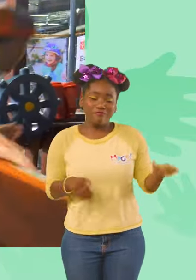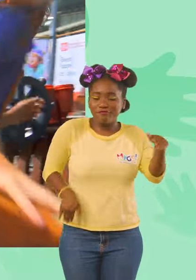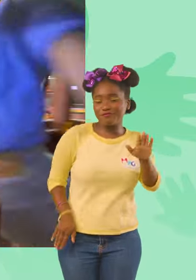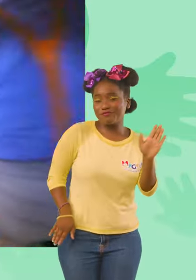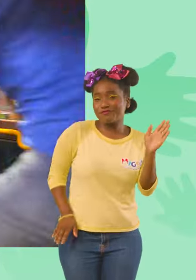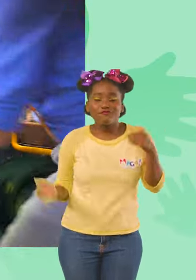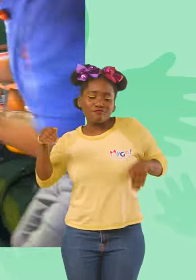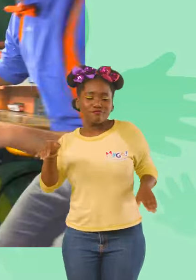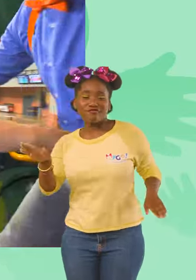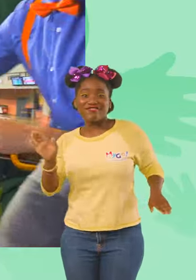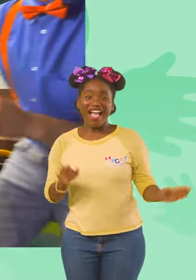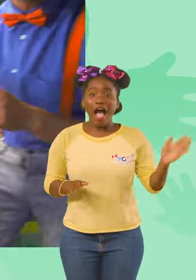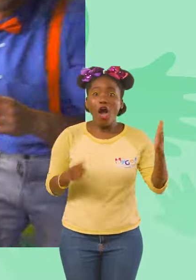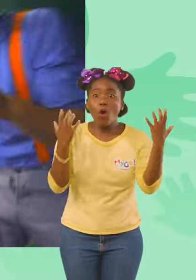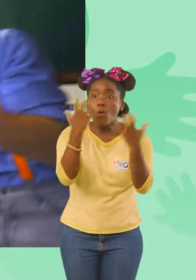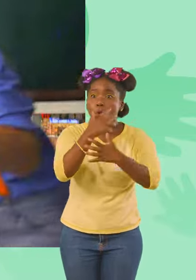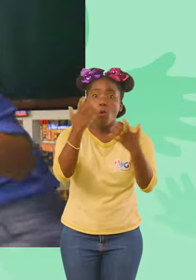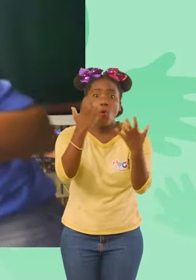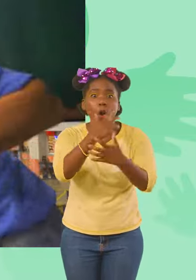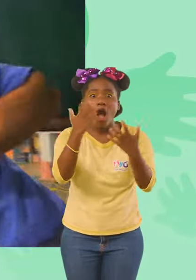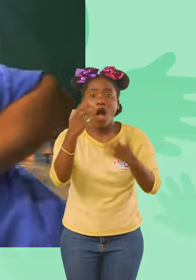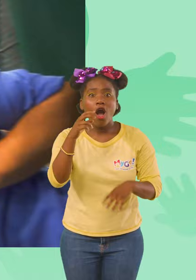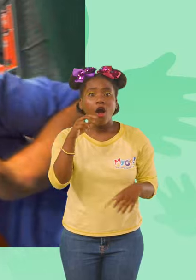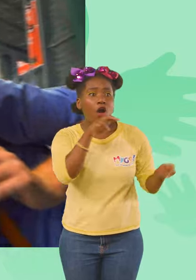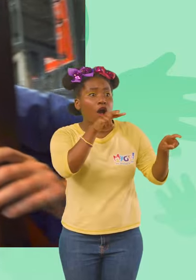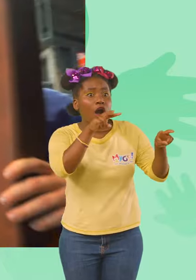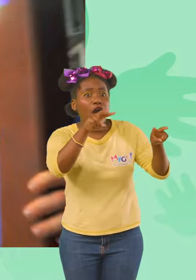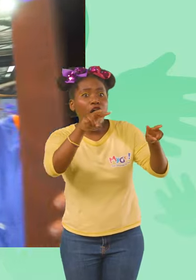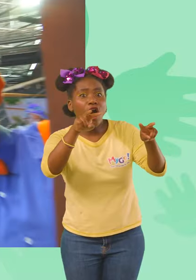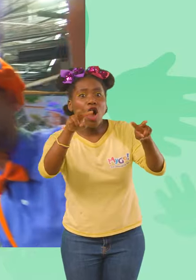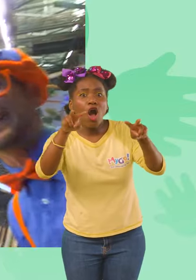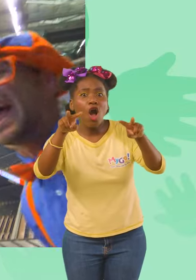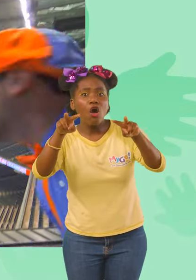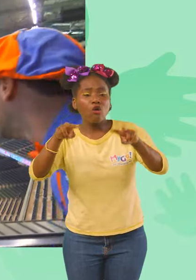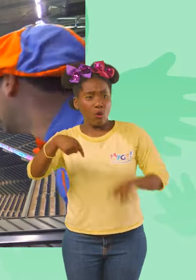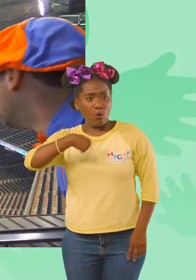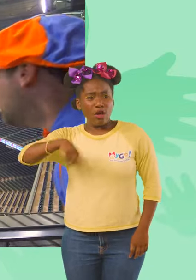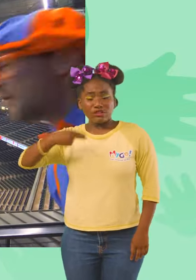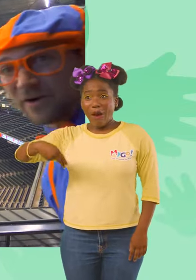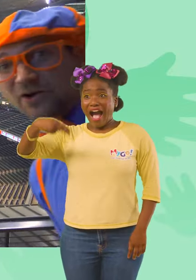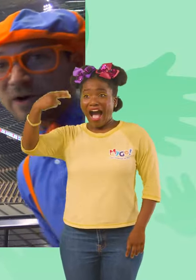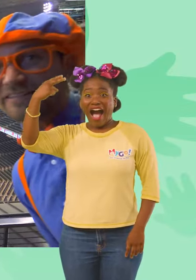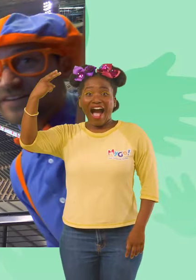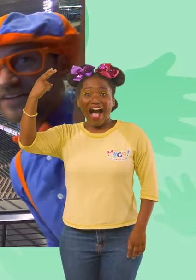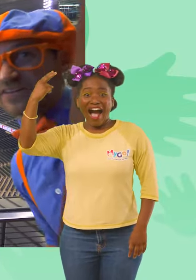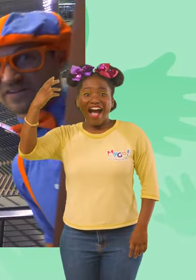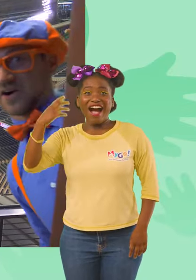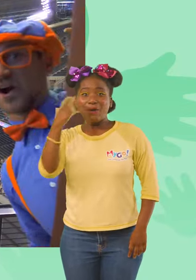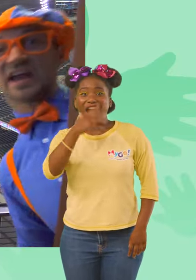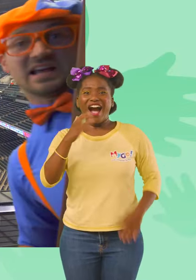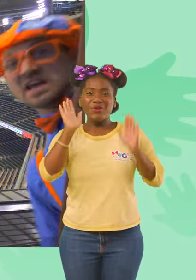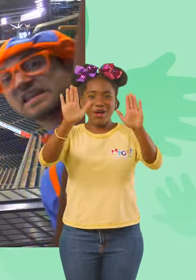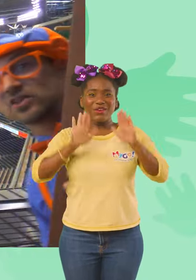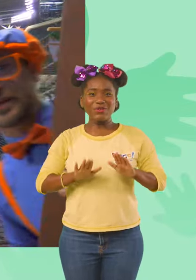Whoa. Whoa, look. Whoa, we're so high in the air. What a great view.